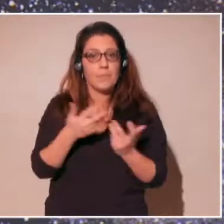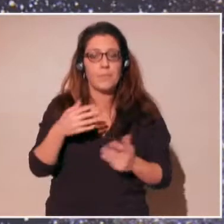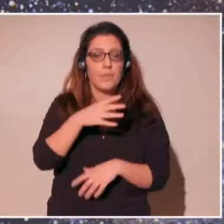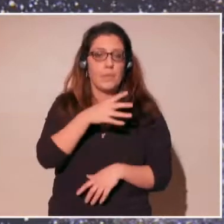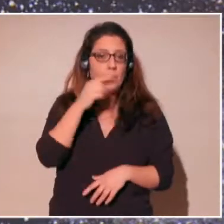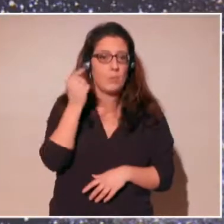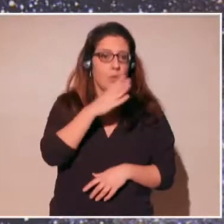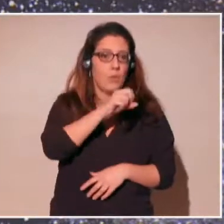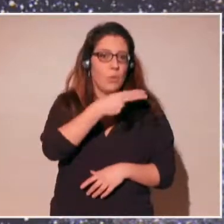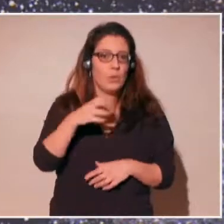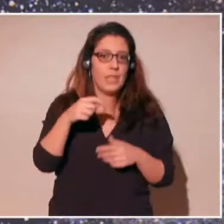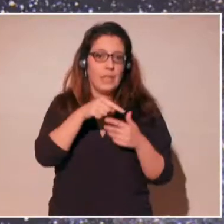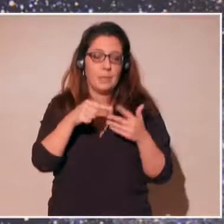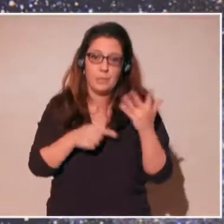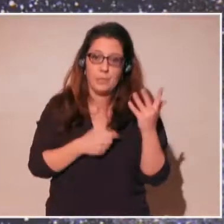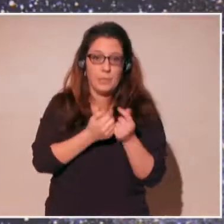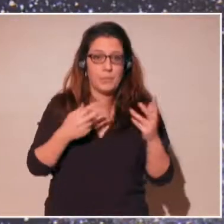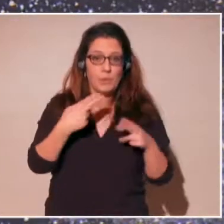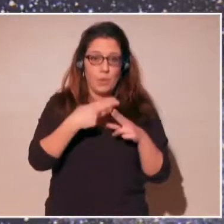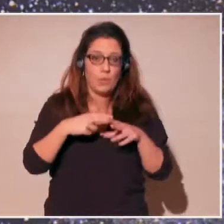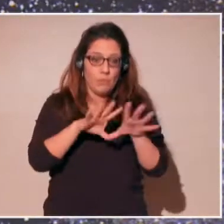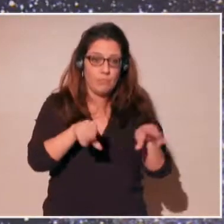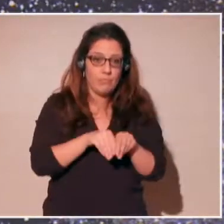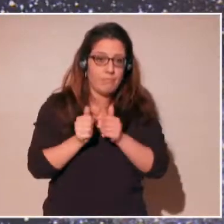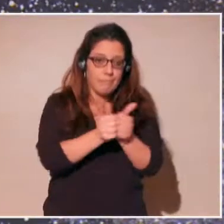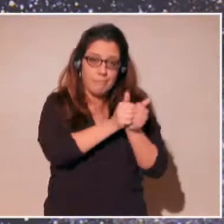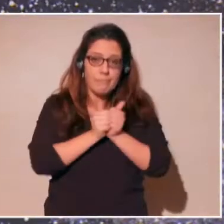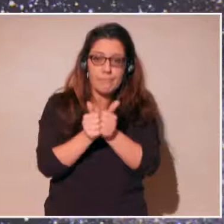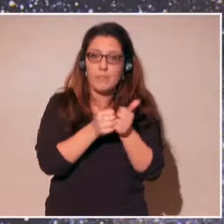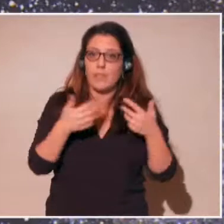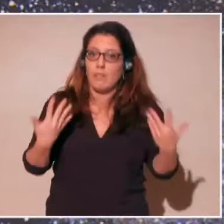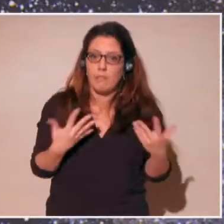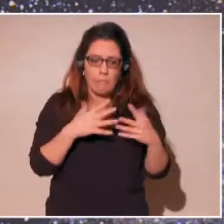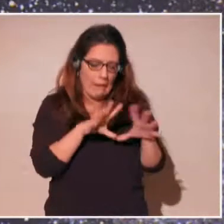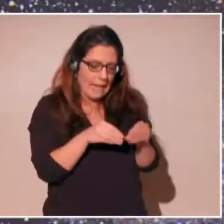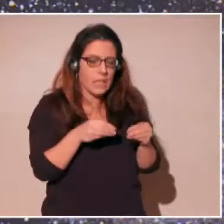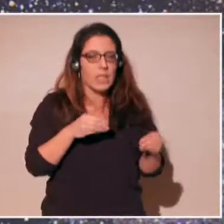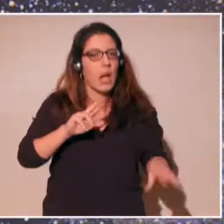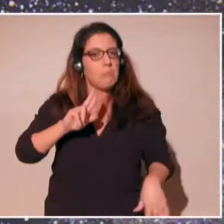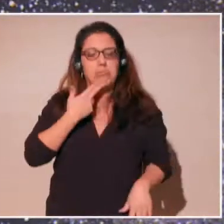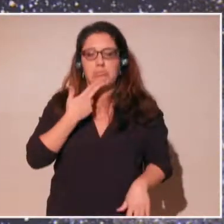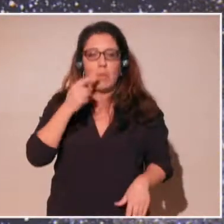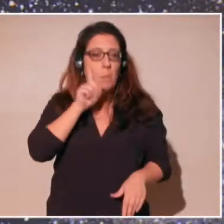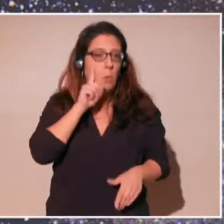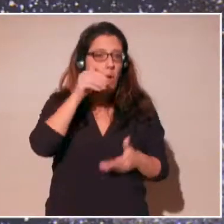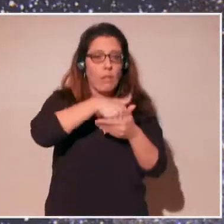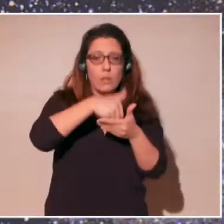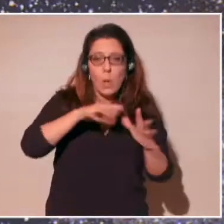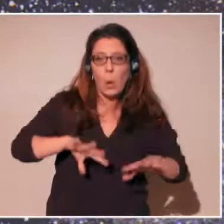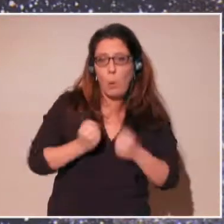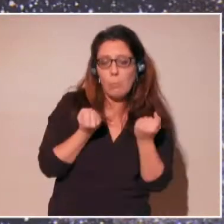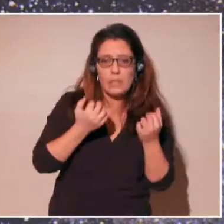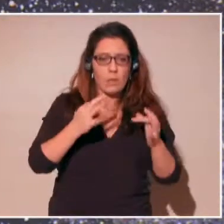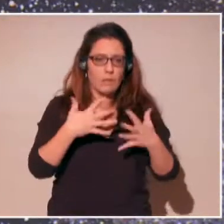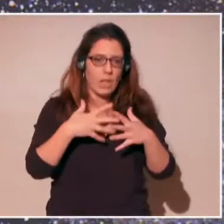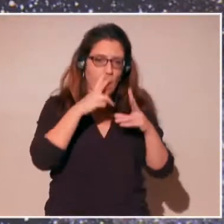Schanauer, Yann Bonnet, Charles Liberté, and Charlotte Cornu, François Levin, Bertrand Rondepierre, a dream team bringing together